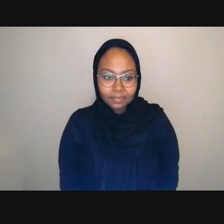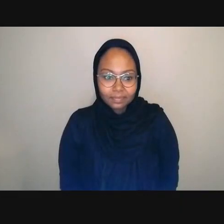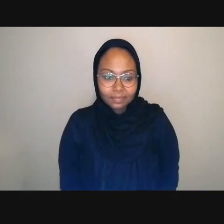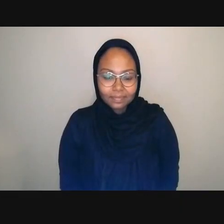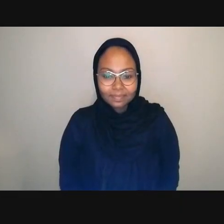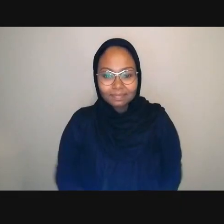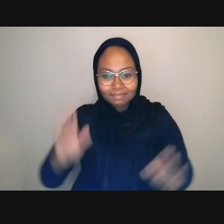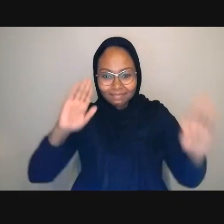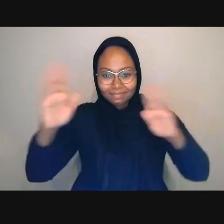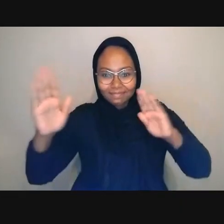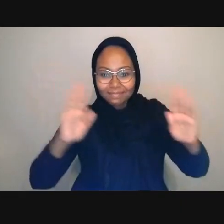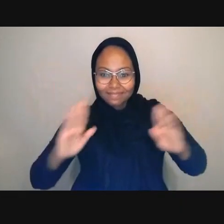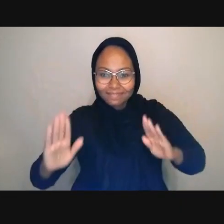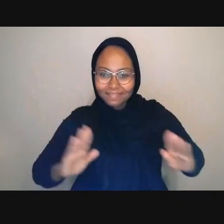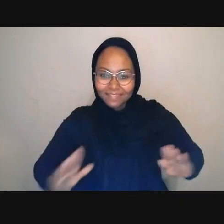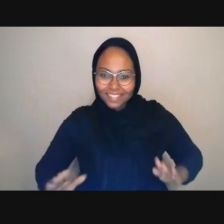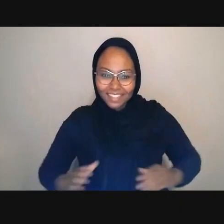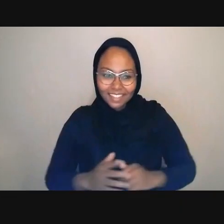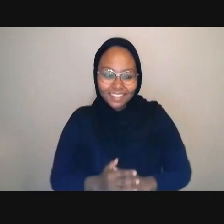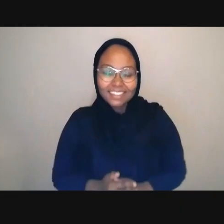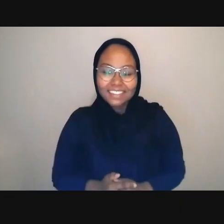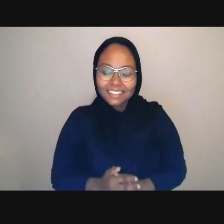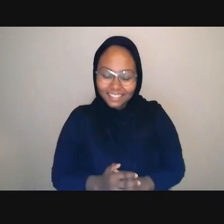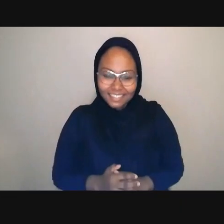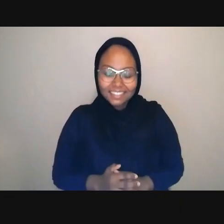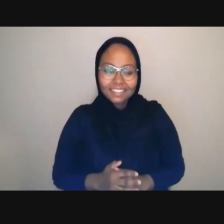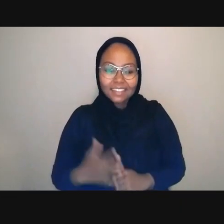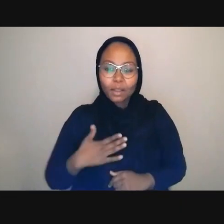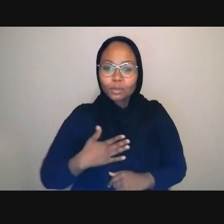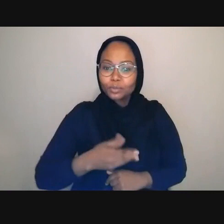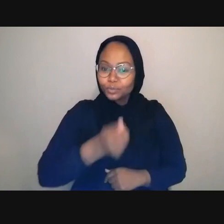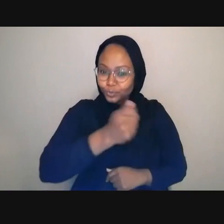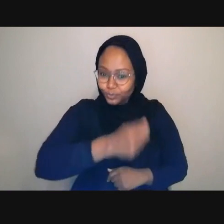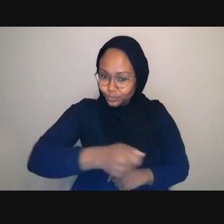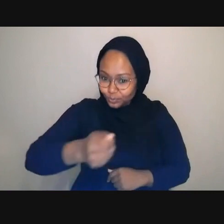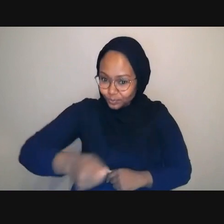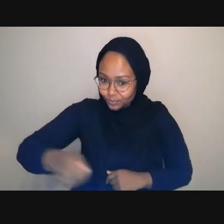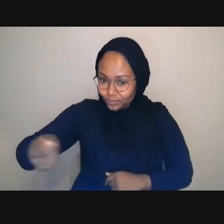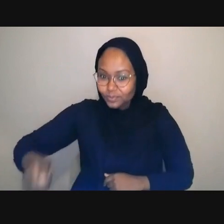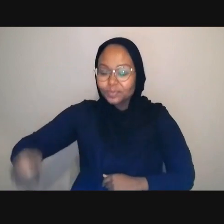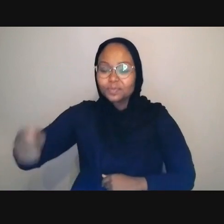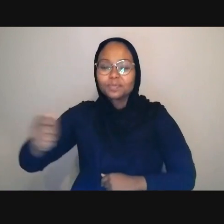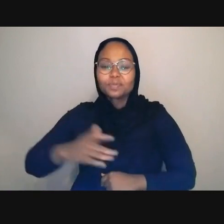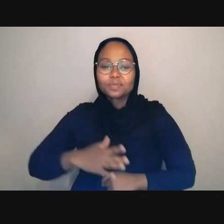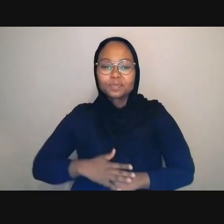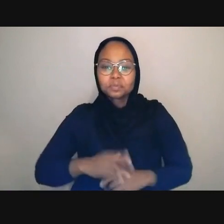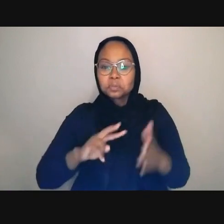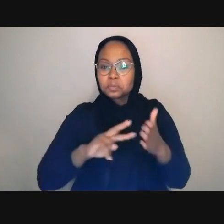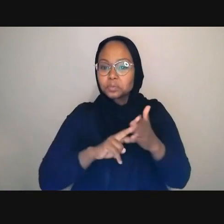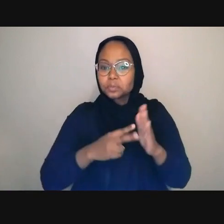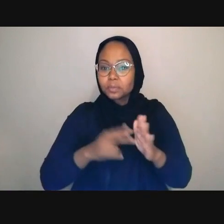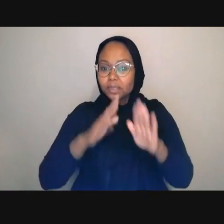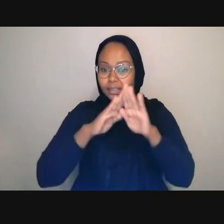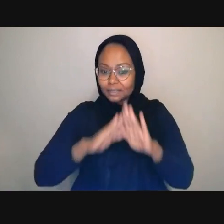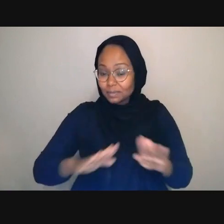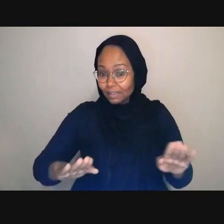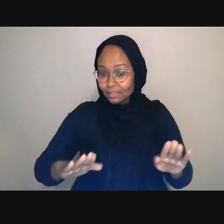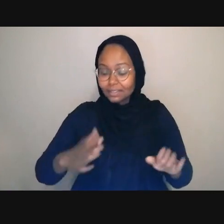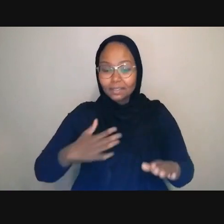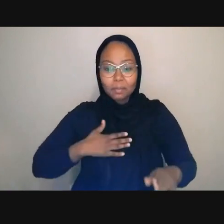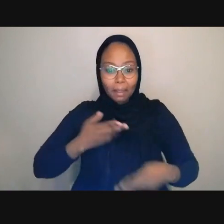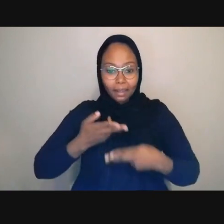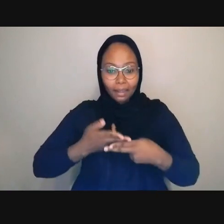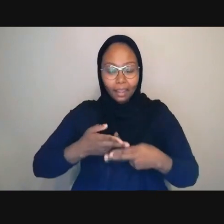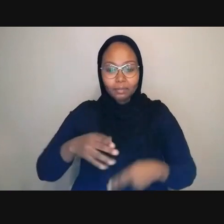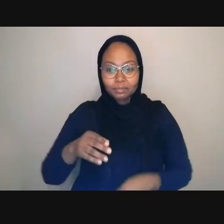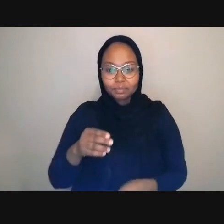Hello, everyone. I greet you with the salutation of peace. Assalamu alaikum. My name is Rada Khan,